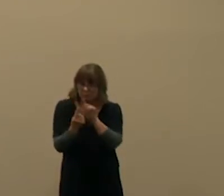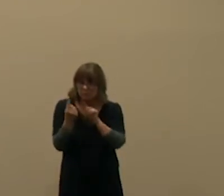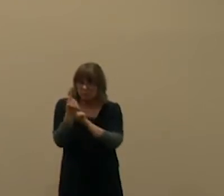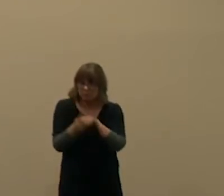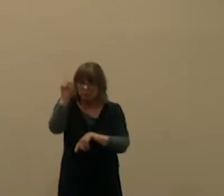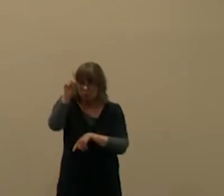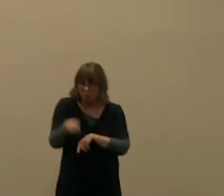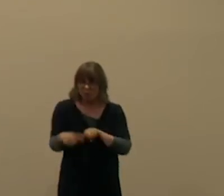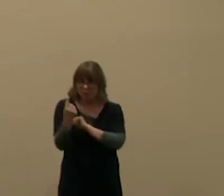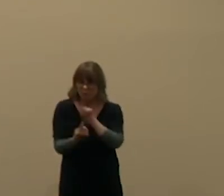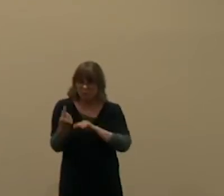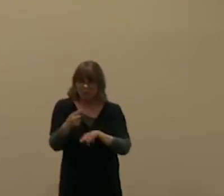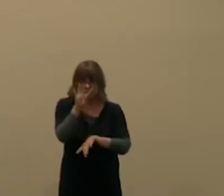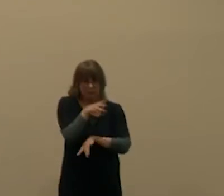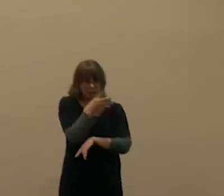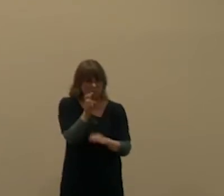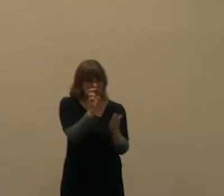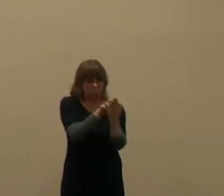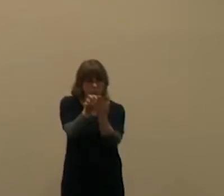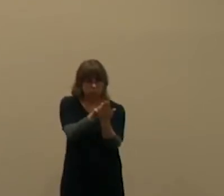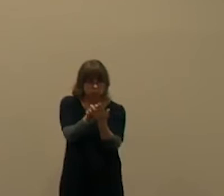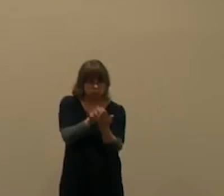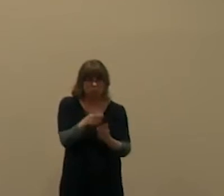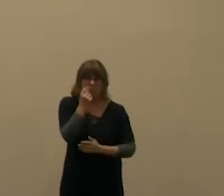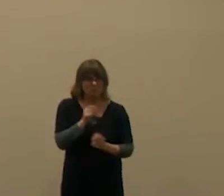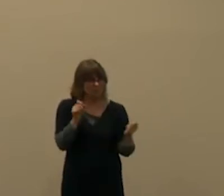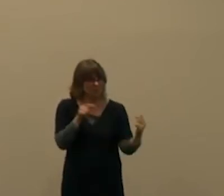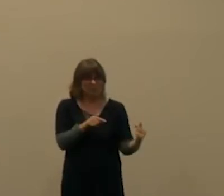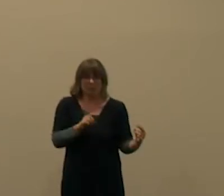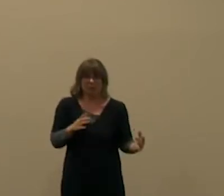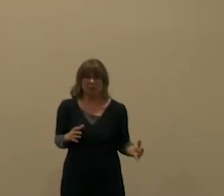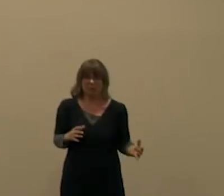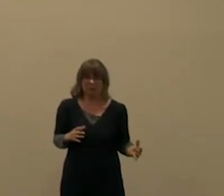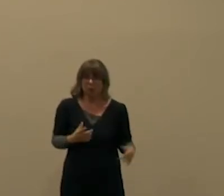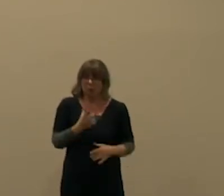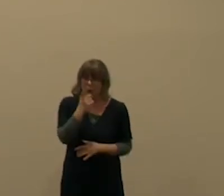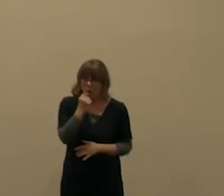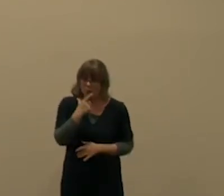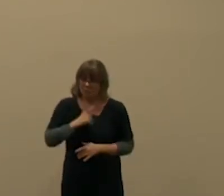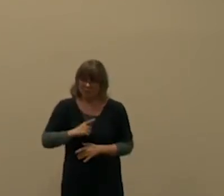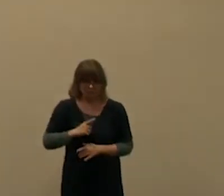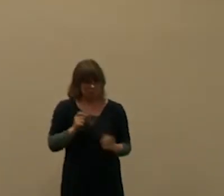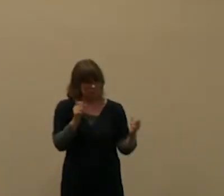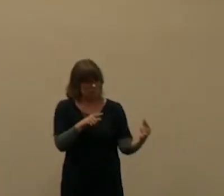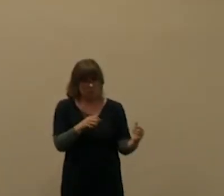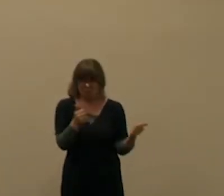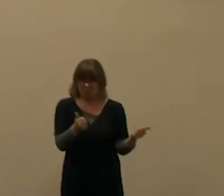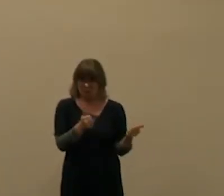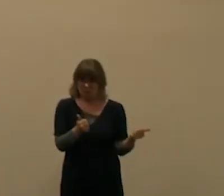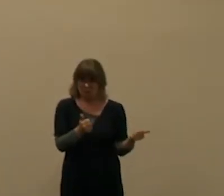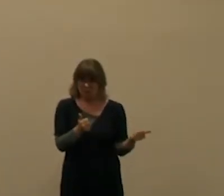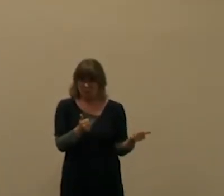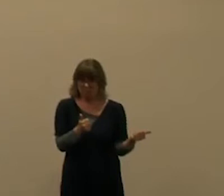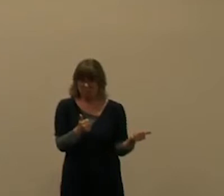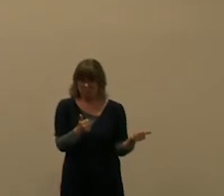evening. So could this meeting be an email? If it really needs to be an email, okay, cool.